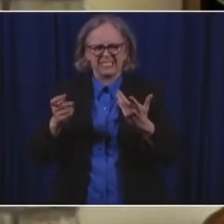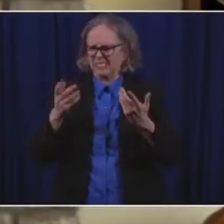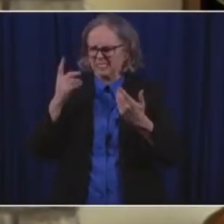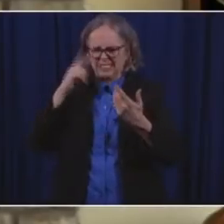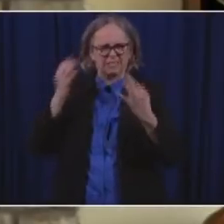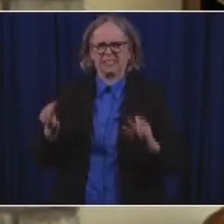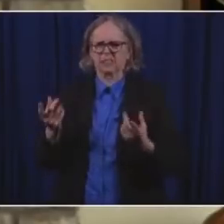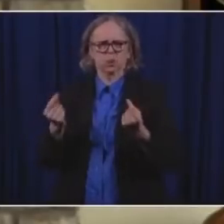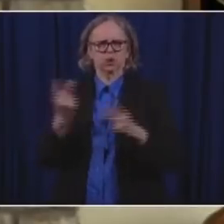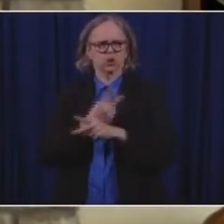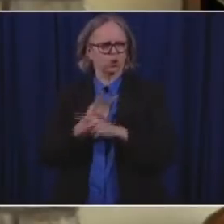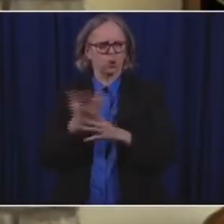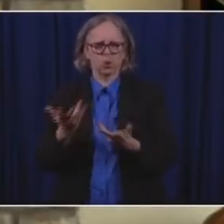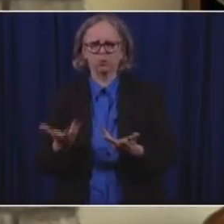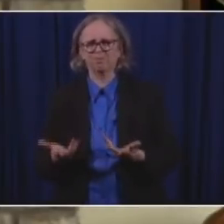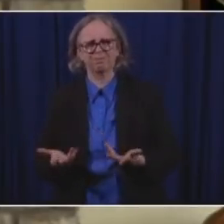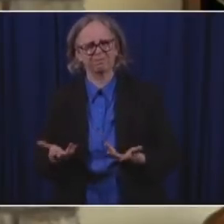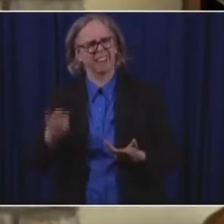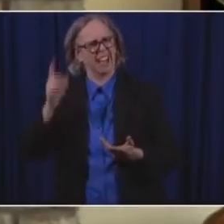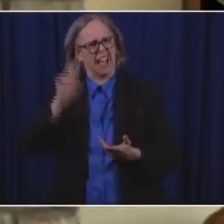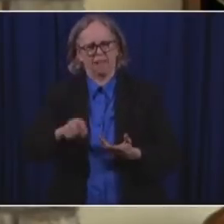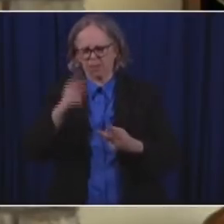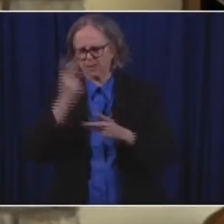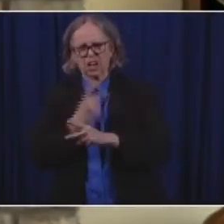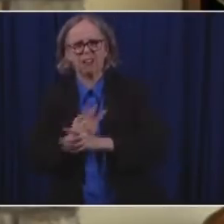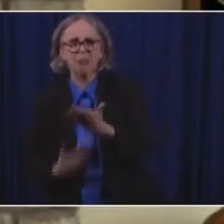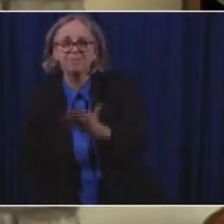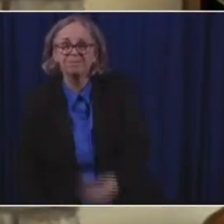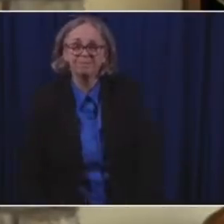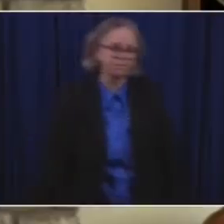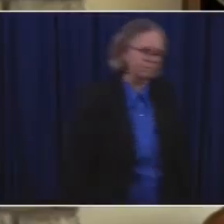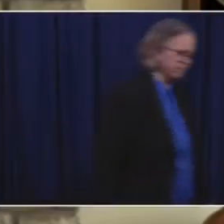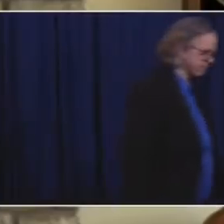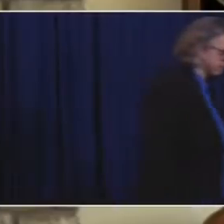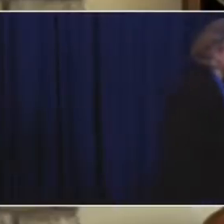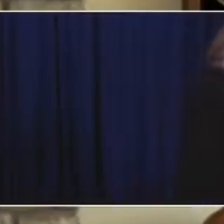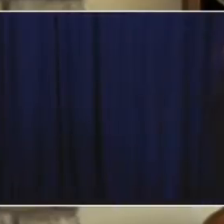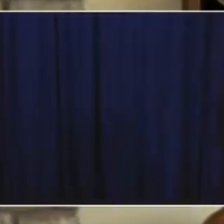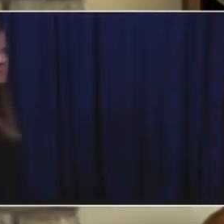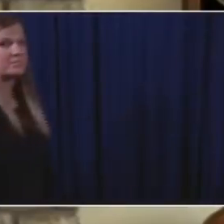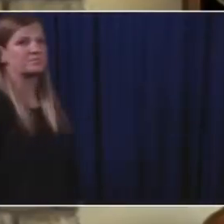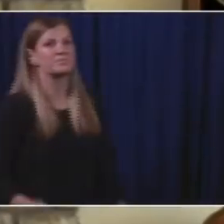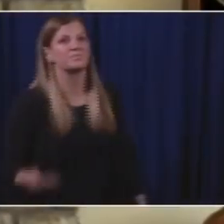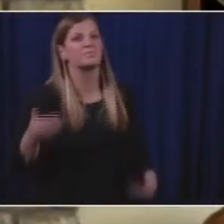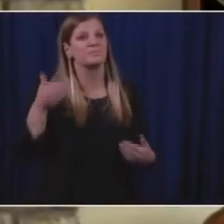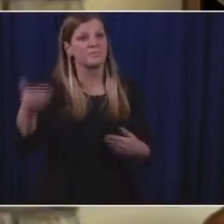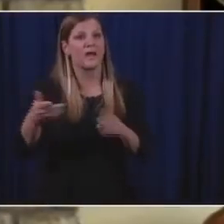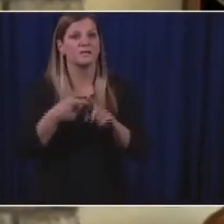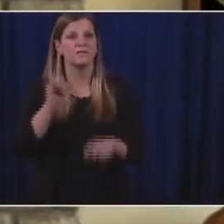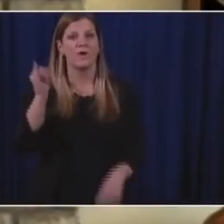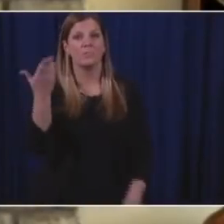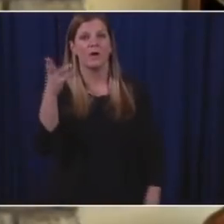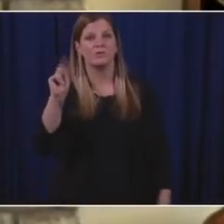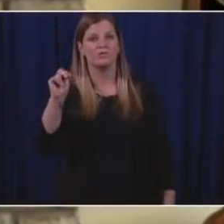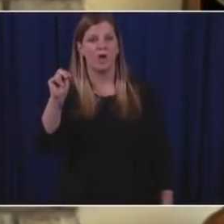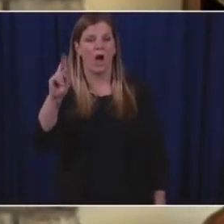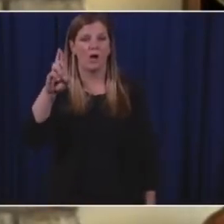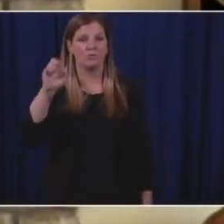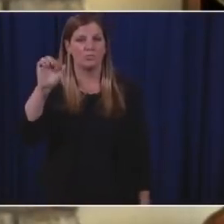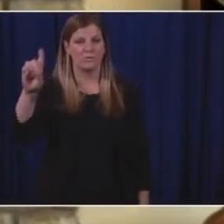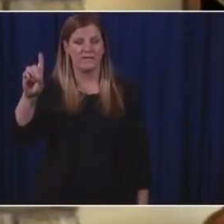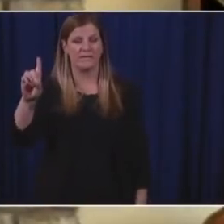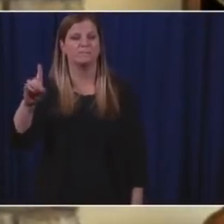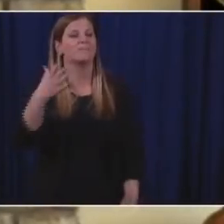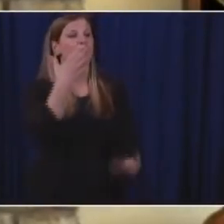Next question is from John Reed at Gongwer News Service. Good afternoon, Governor. John. Is there any priority for people